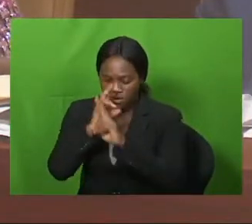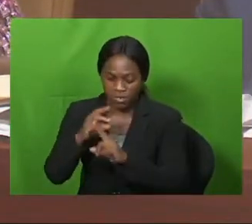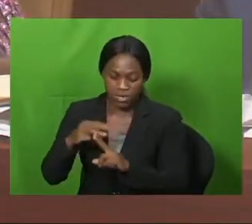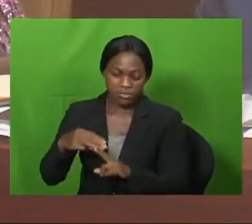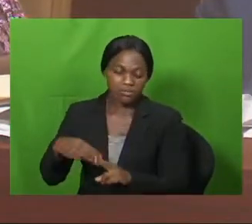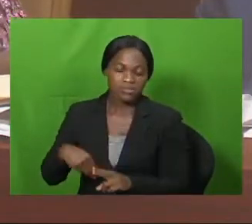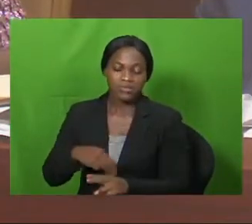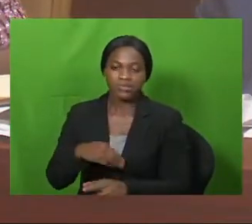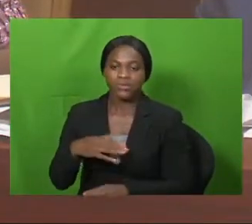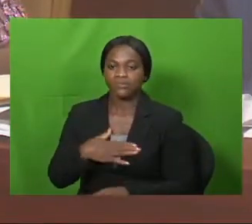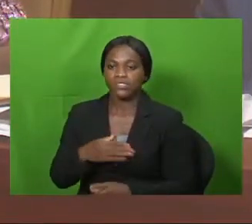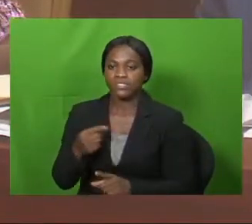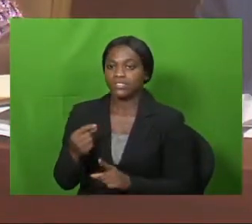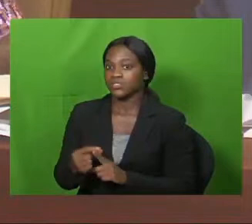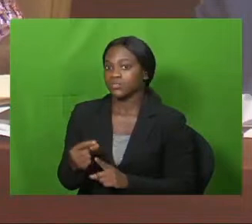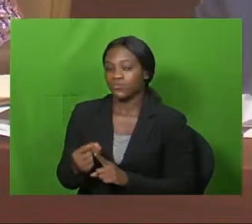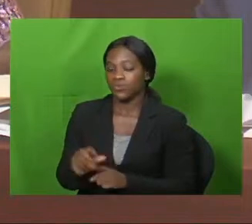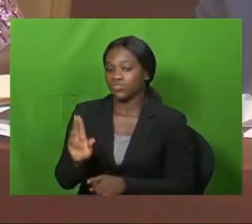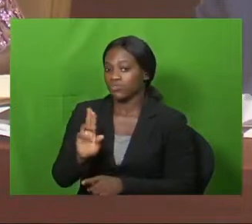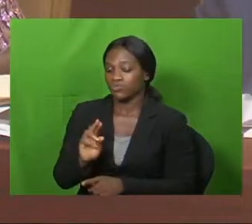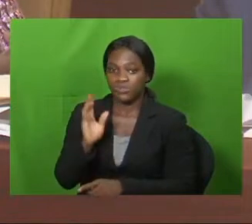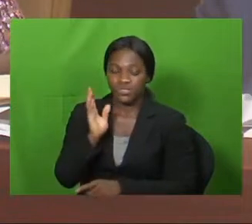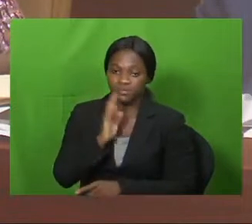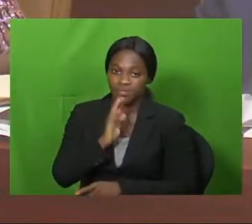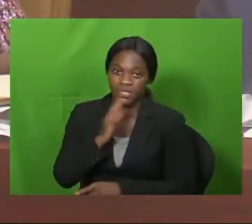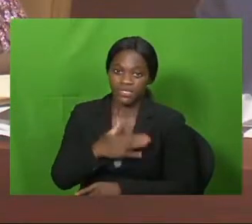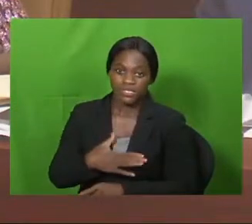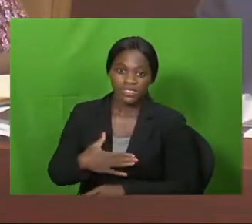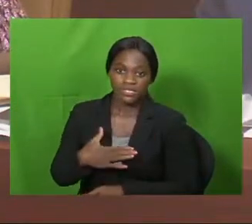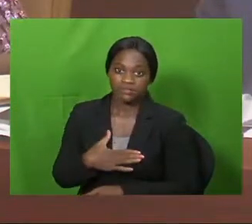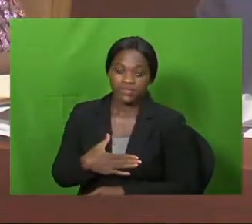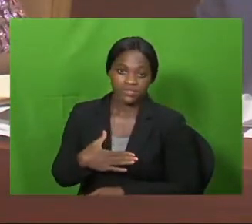too strong, please. Please.